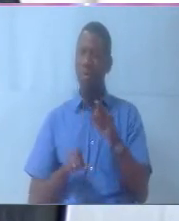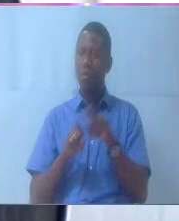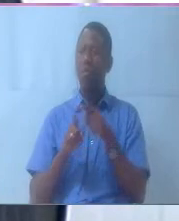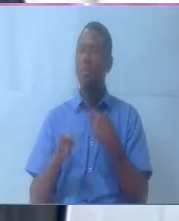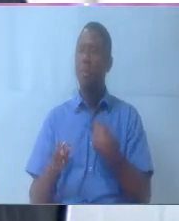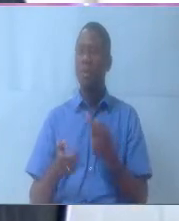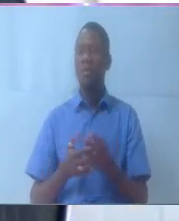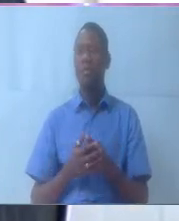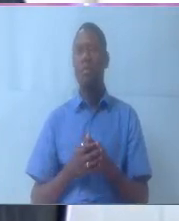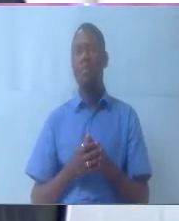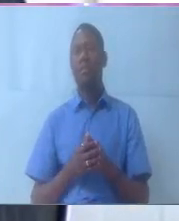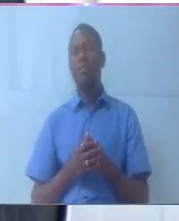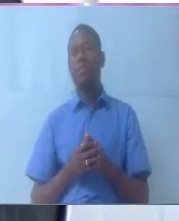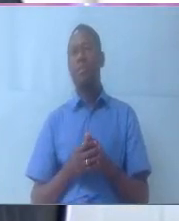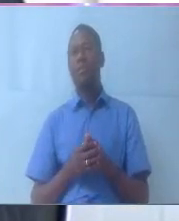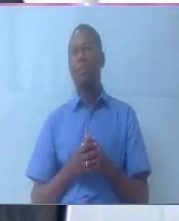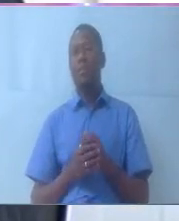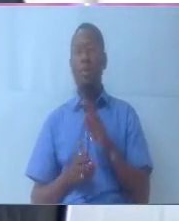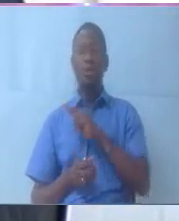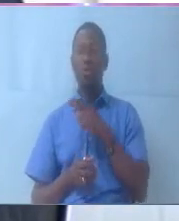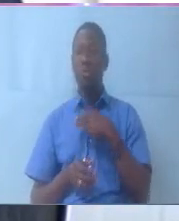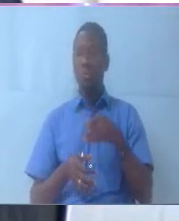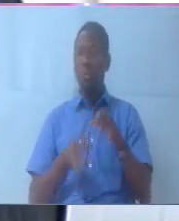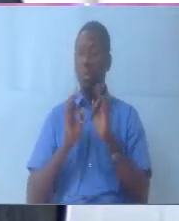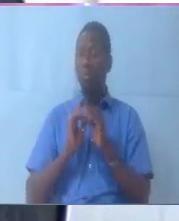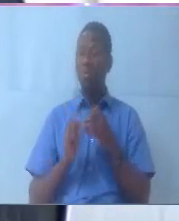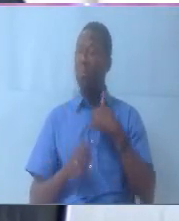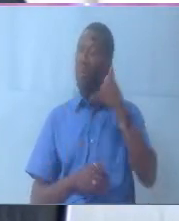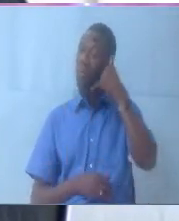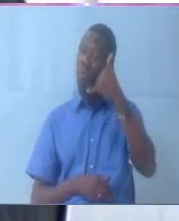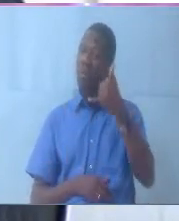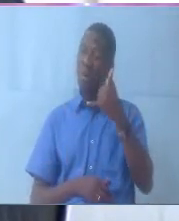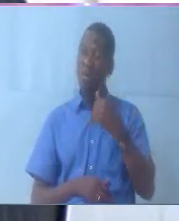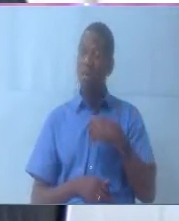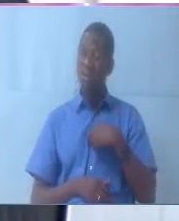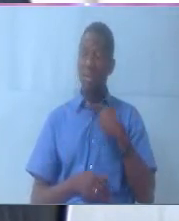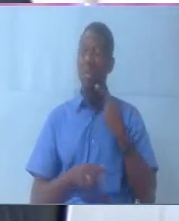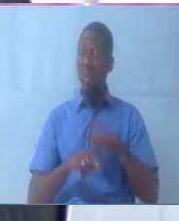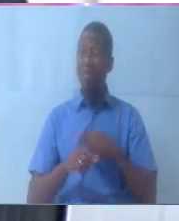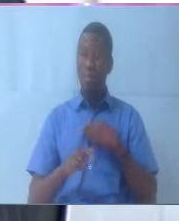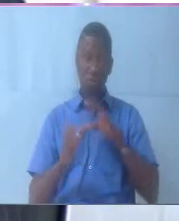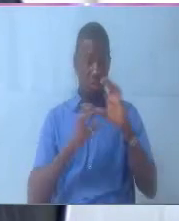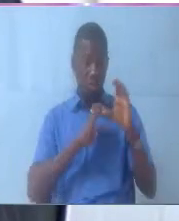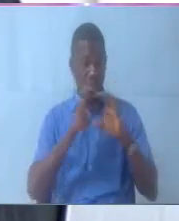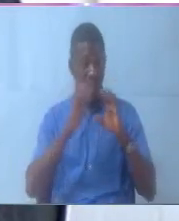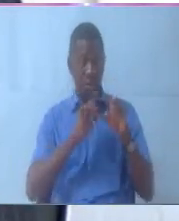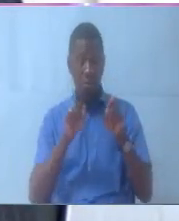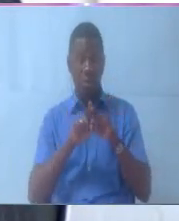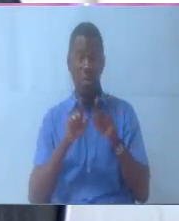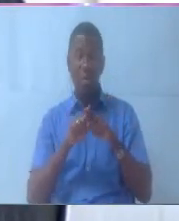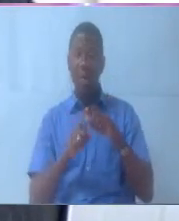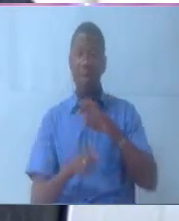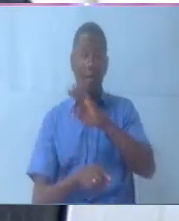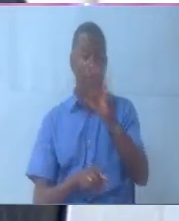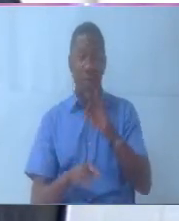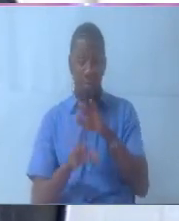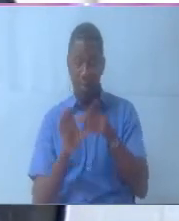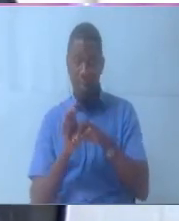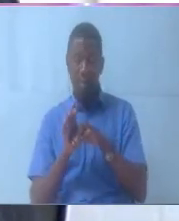did not, take my mobile phone. I was communicating with my family and other members and informing them that look, I am here. This is what